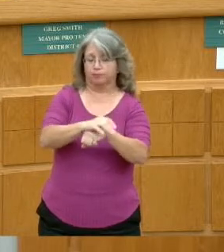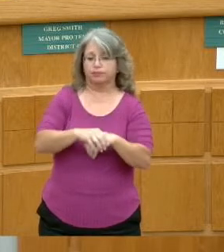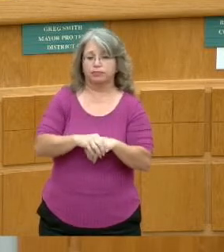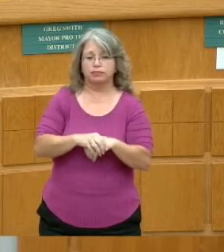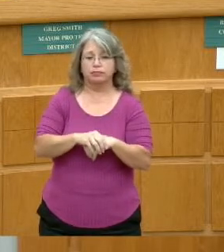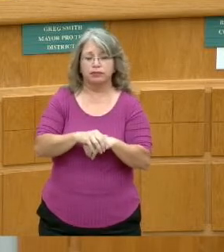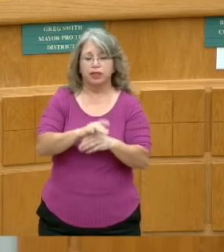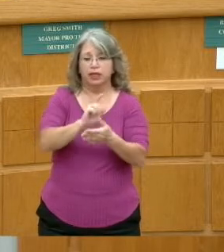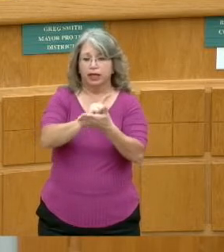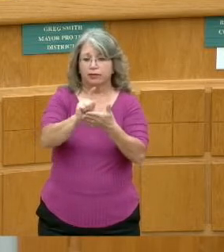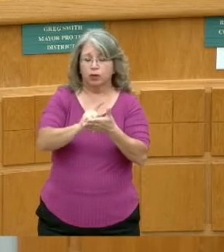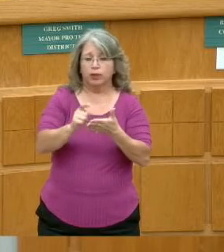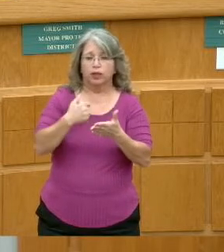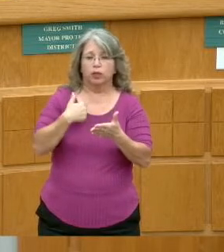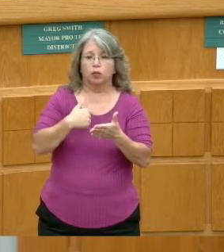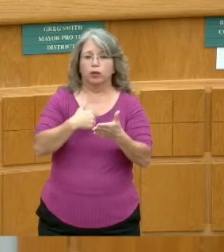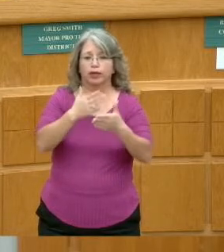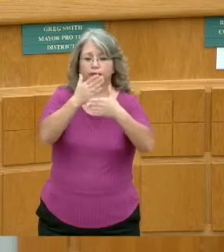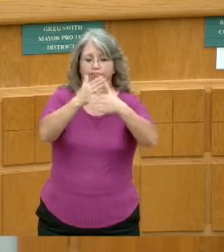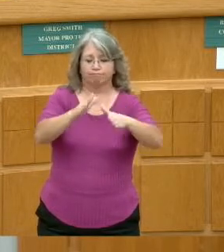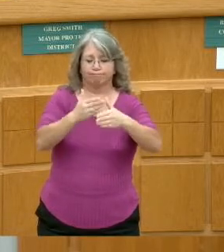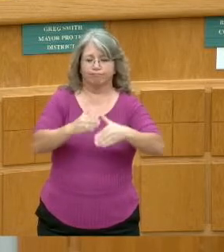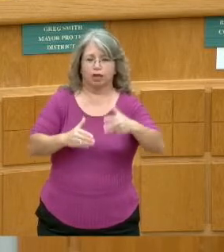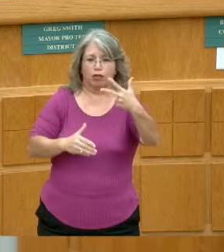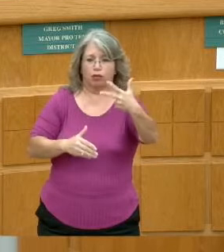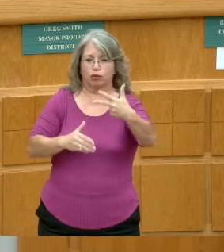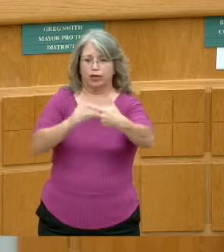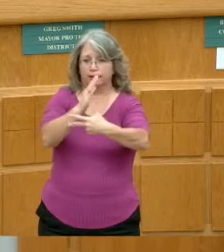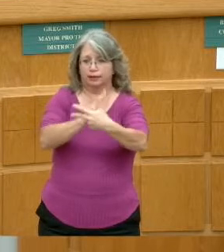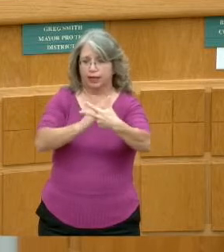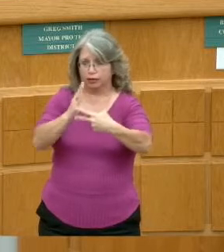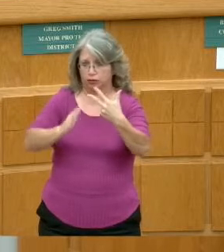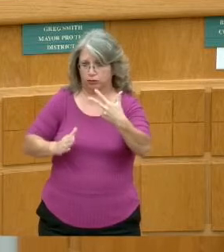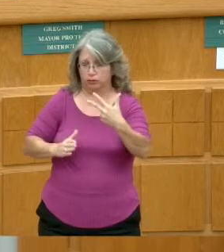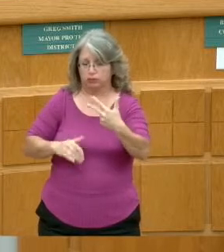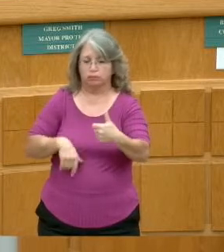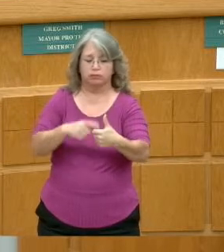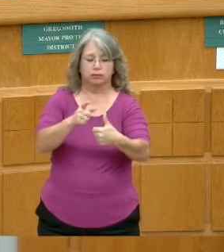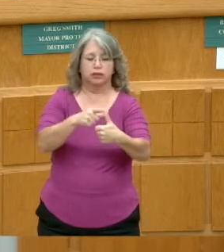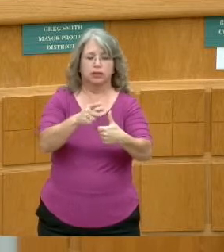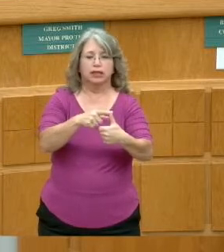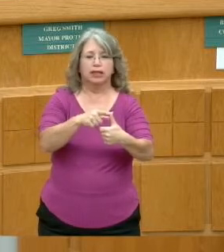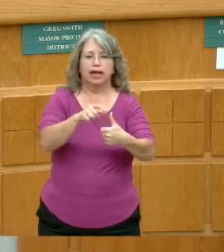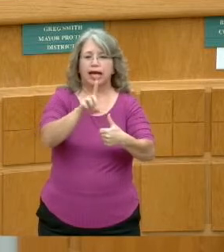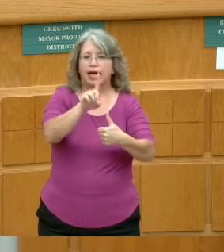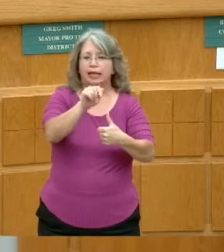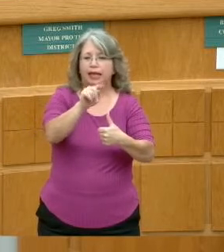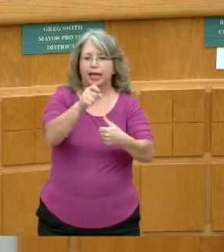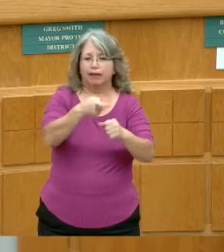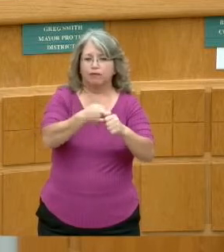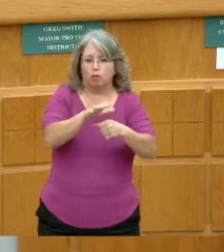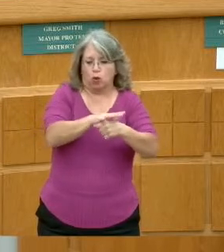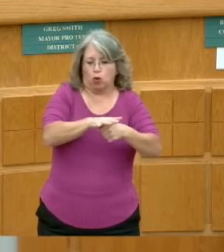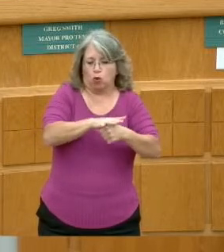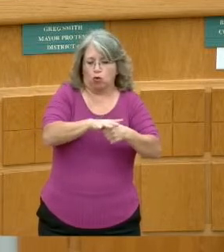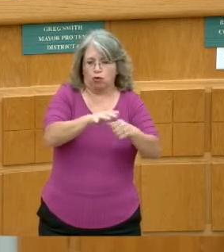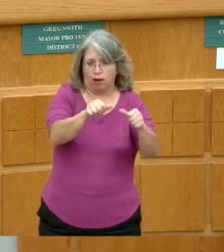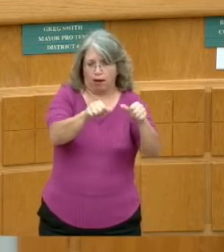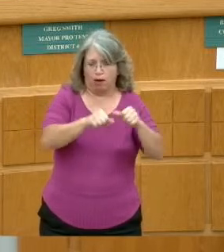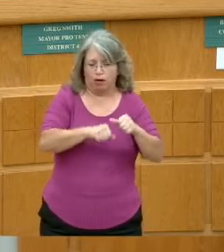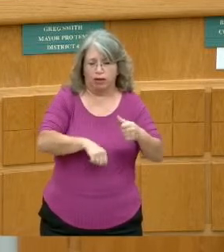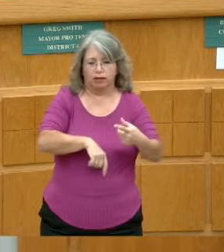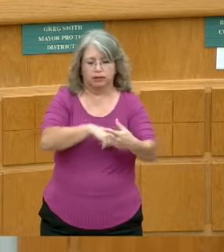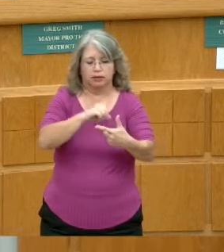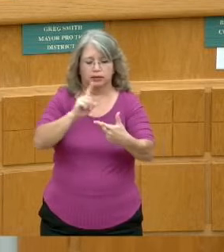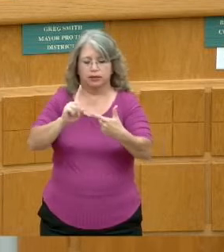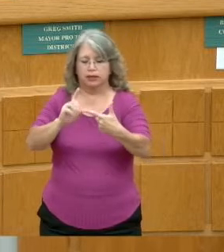up the presentation into 3 sections. The first section is on the data from the local area. The second section is on cell